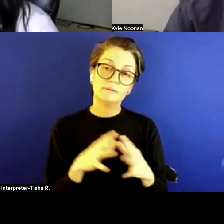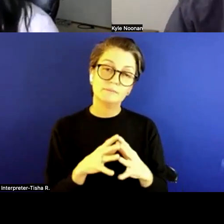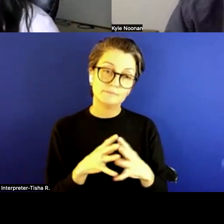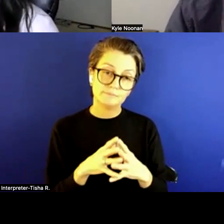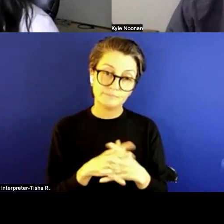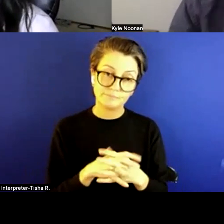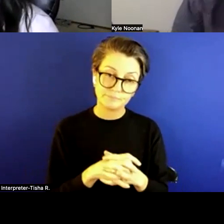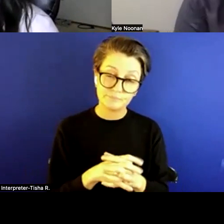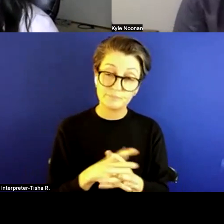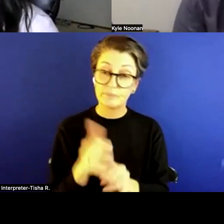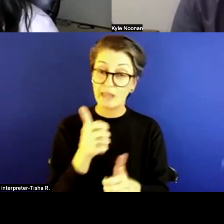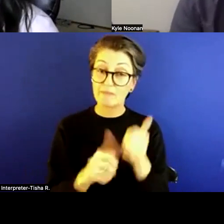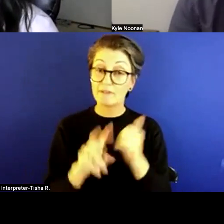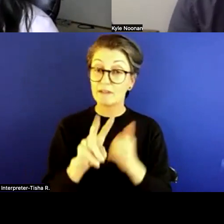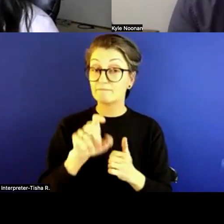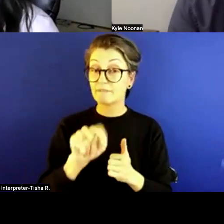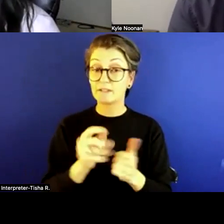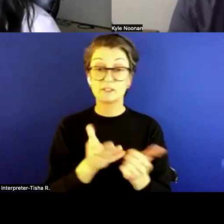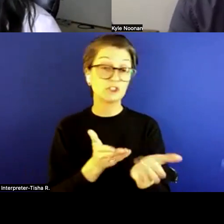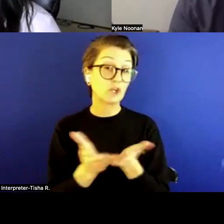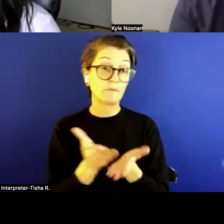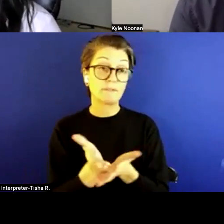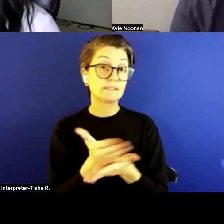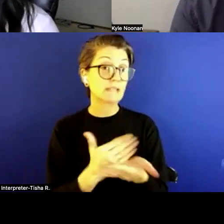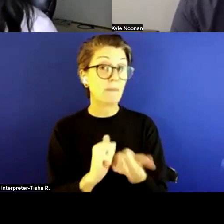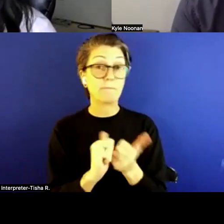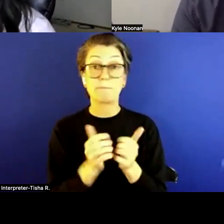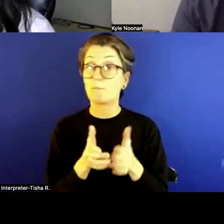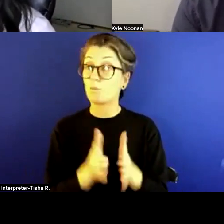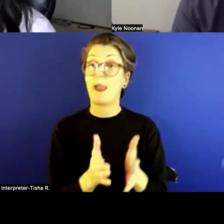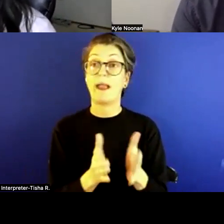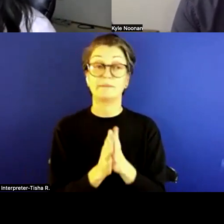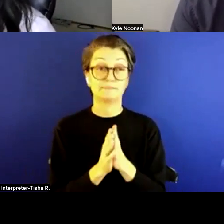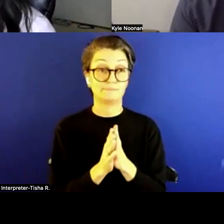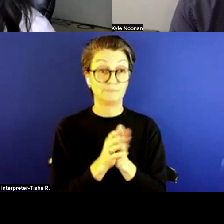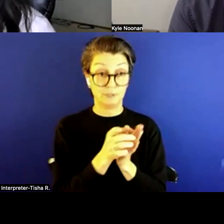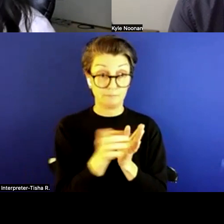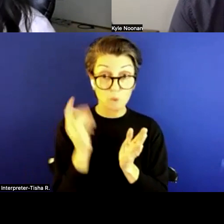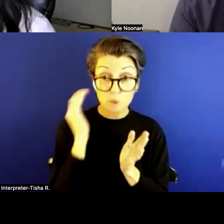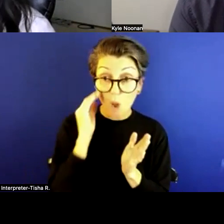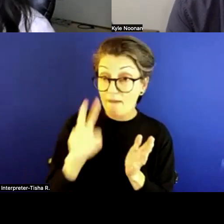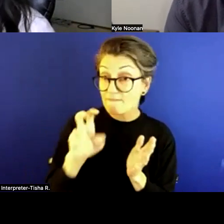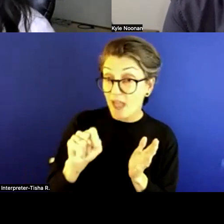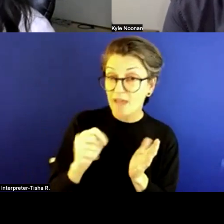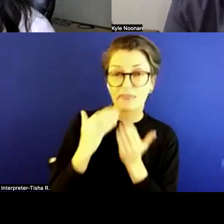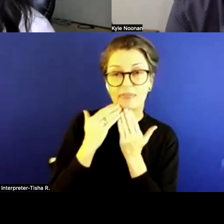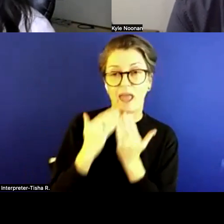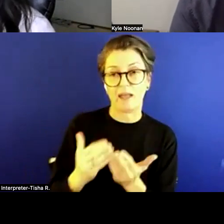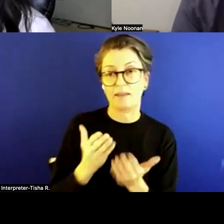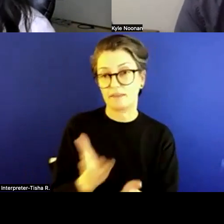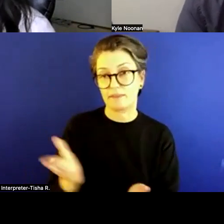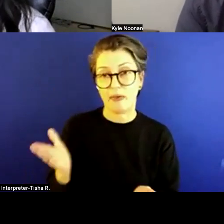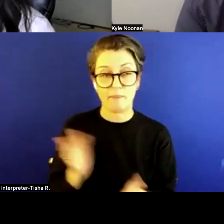every veteran served in some way. So if you know a veteran, thank them. Even if they didn't